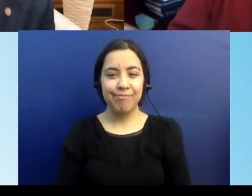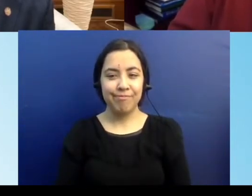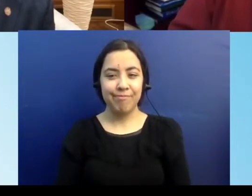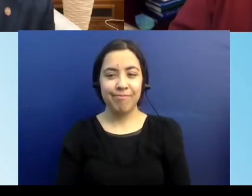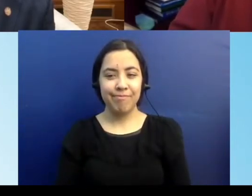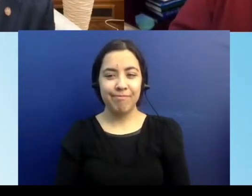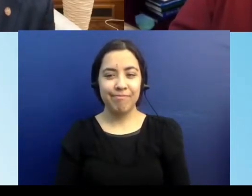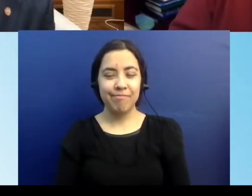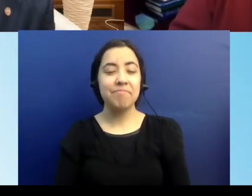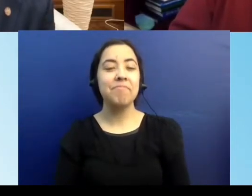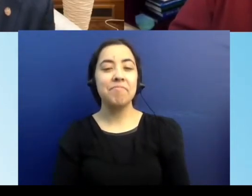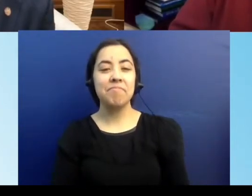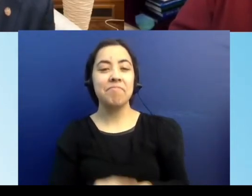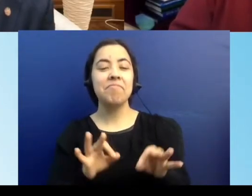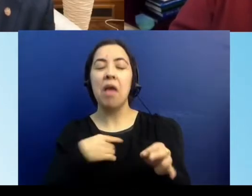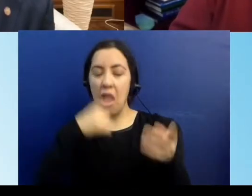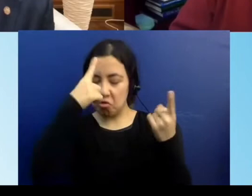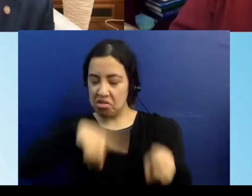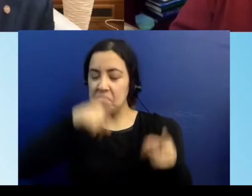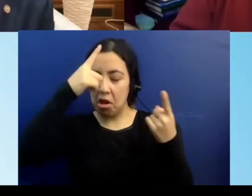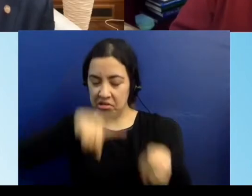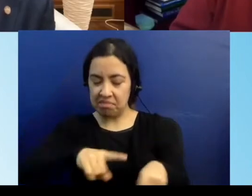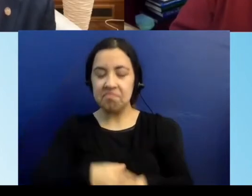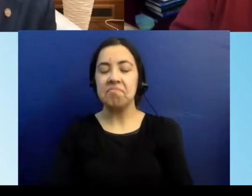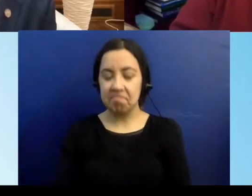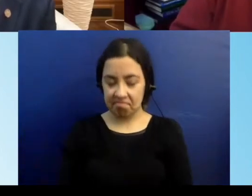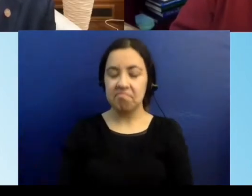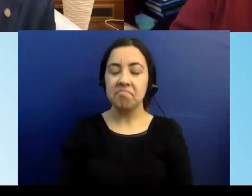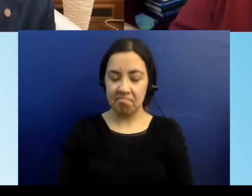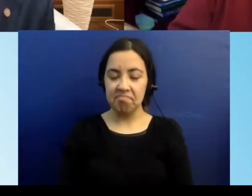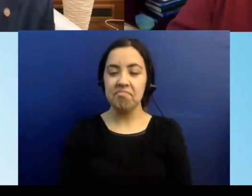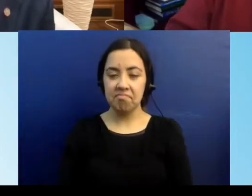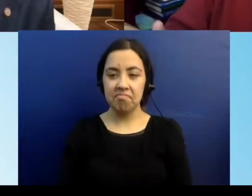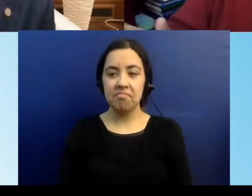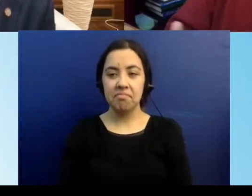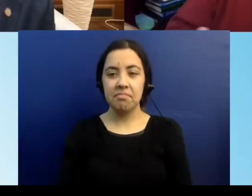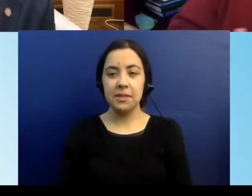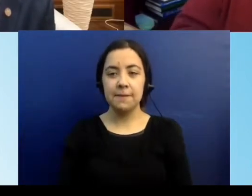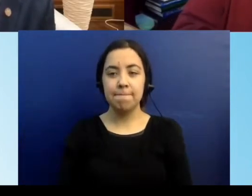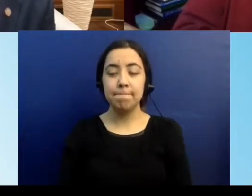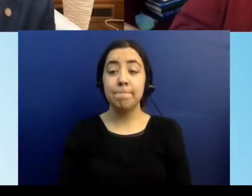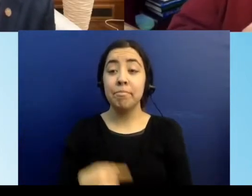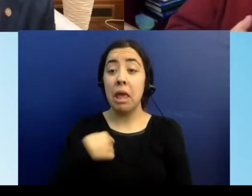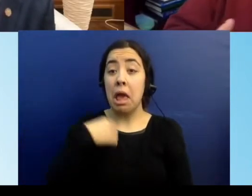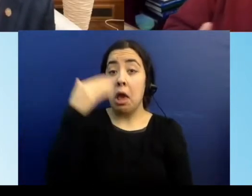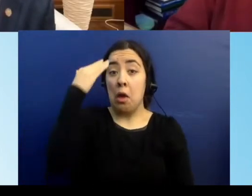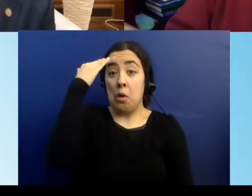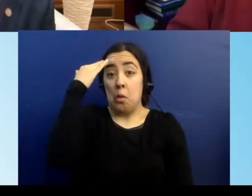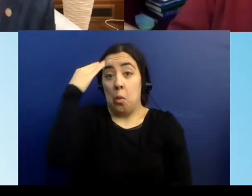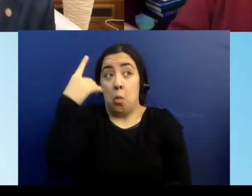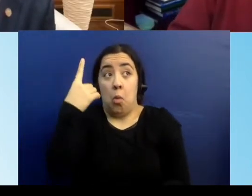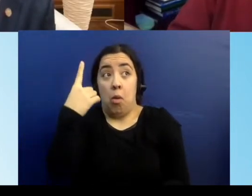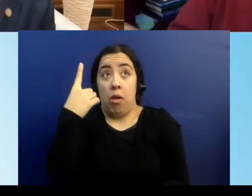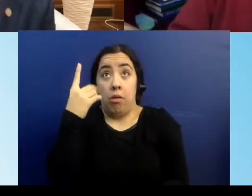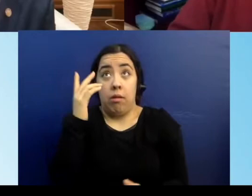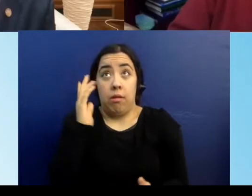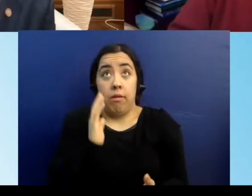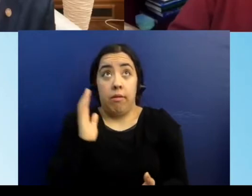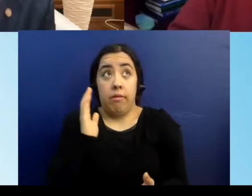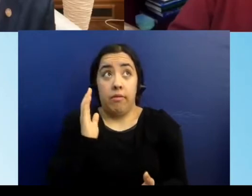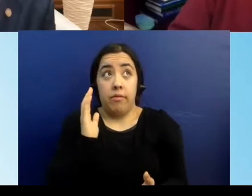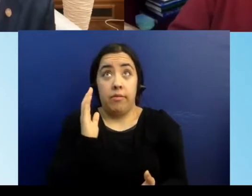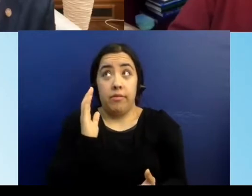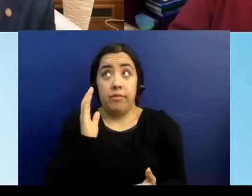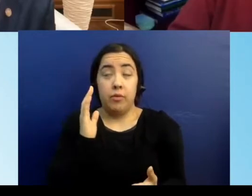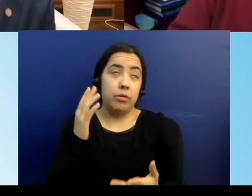Well, I know that, you know, one of the, you know, having all of that experience,